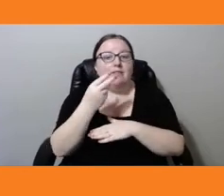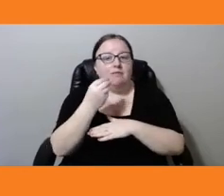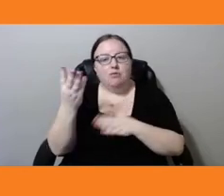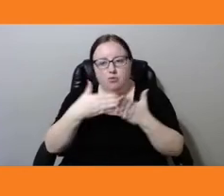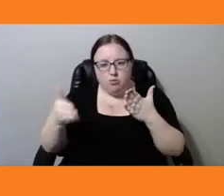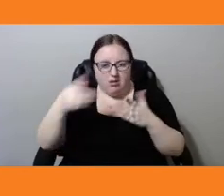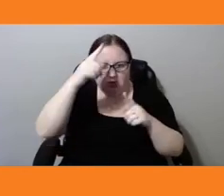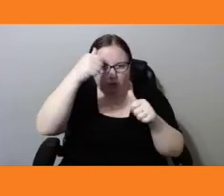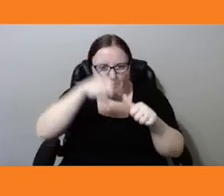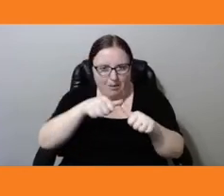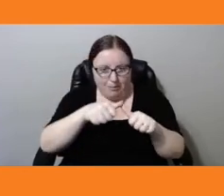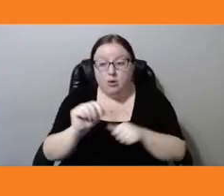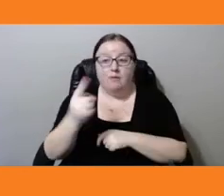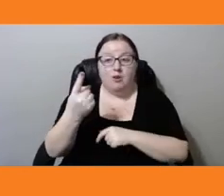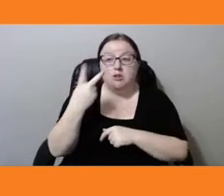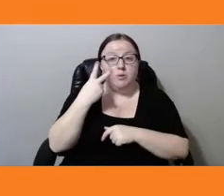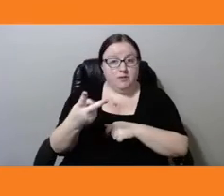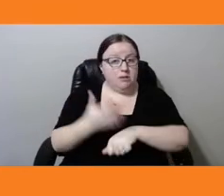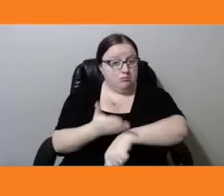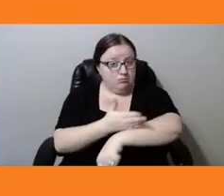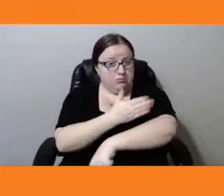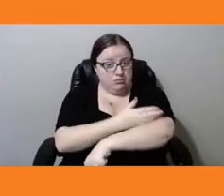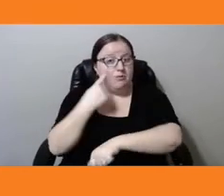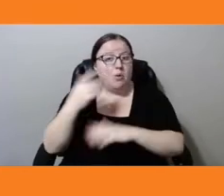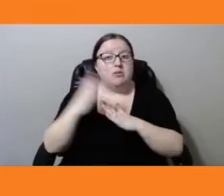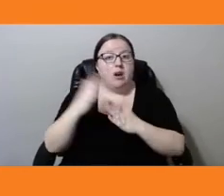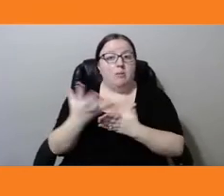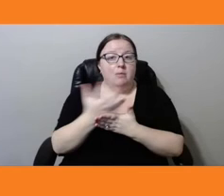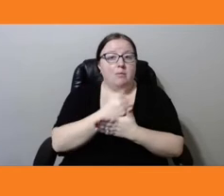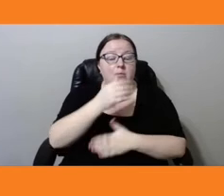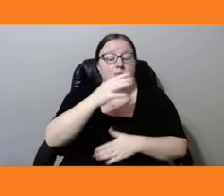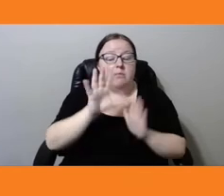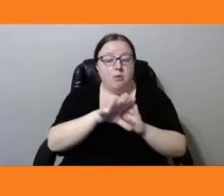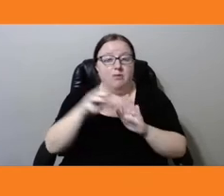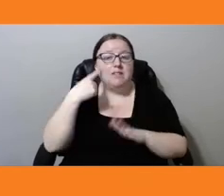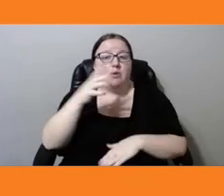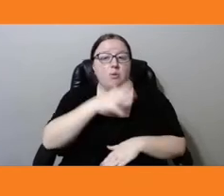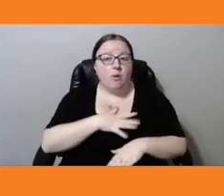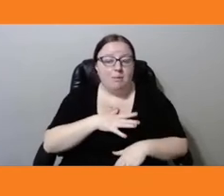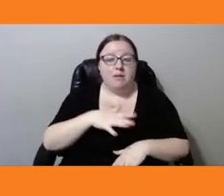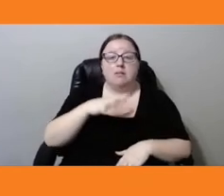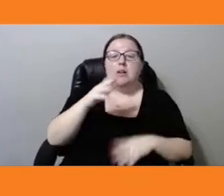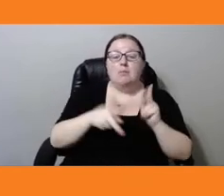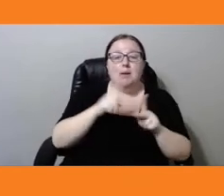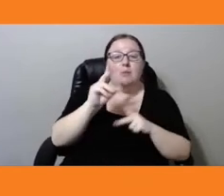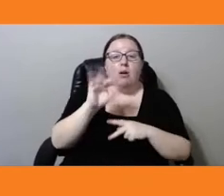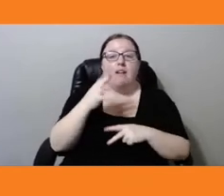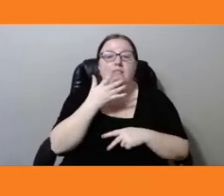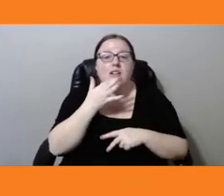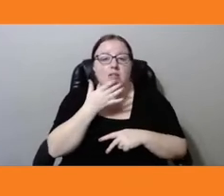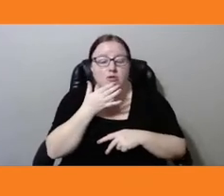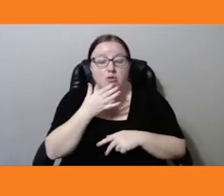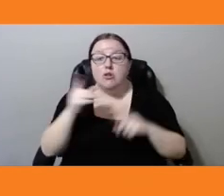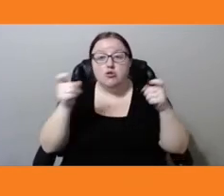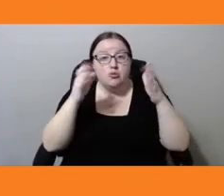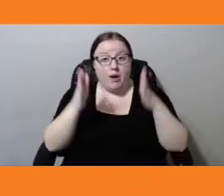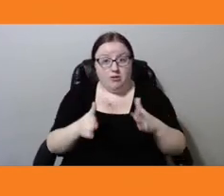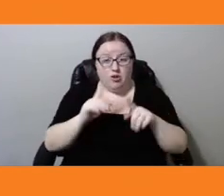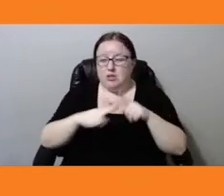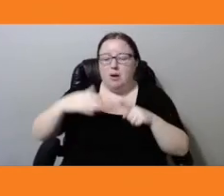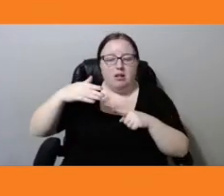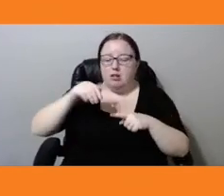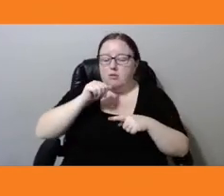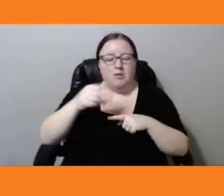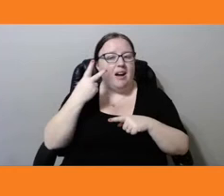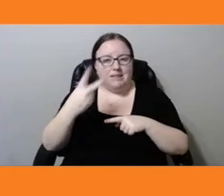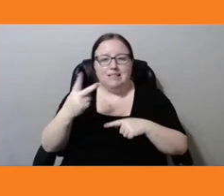takeaways. First, we've seen progress in top-grossing movies for women and people of color behind the camera as directors. Where we haven't seen progress